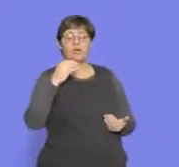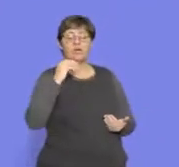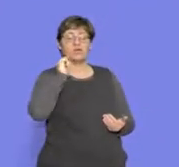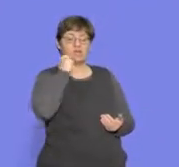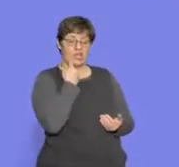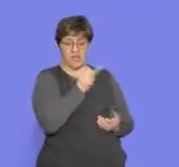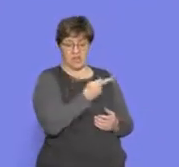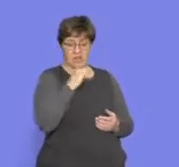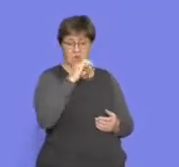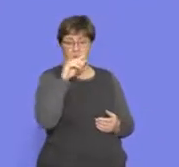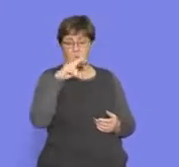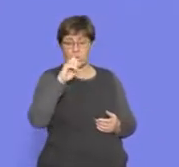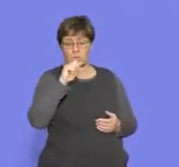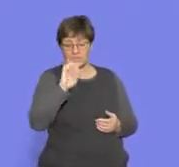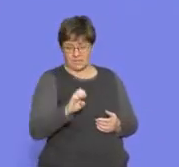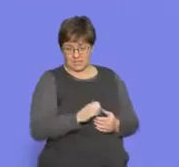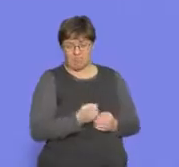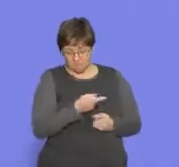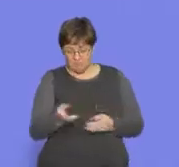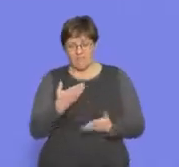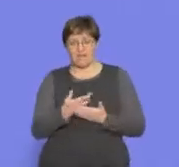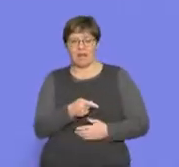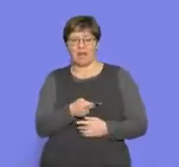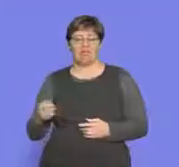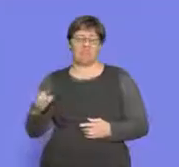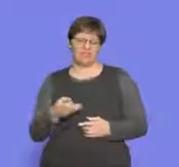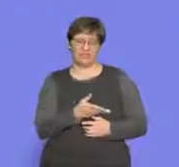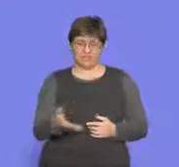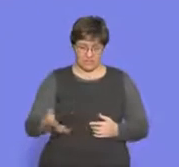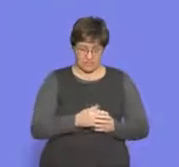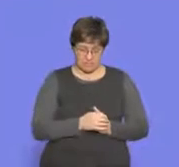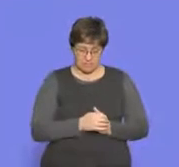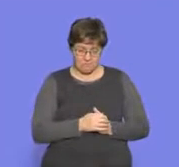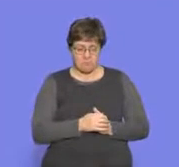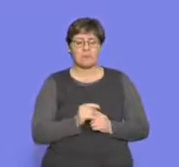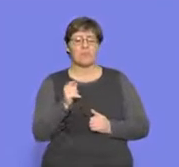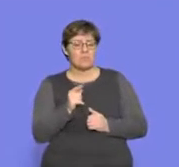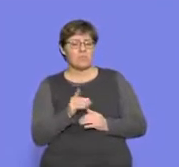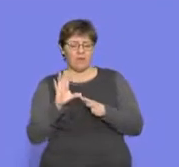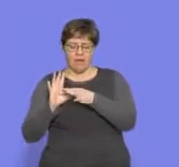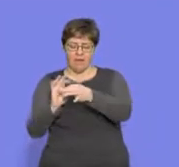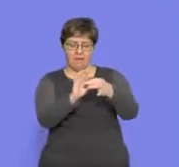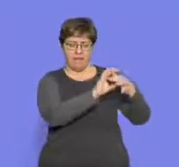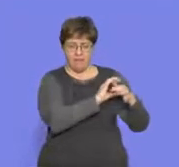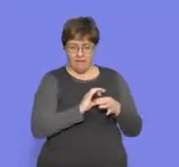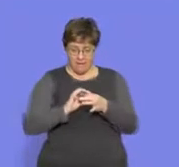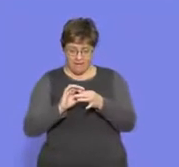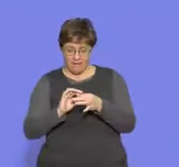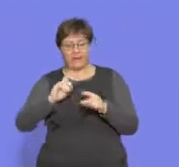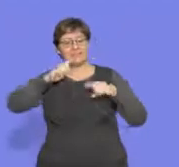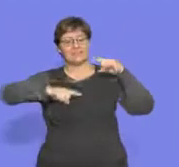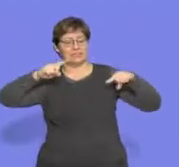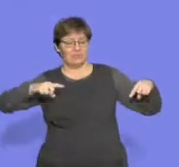call glucose, and that energy is available to our aquatic organisms. So it's important that we understand that there's an